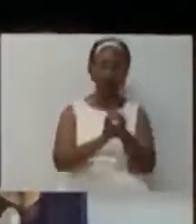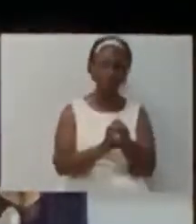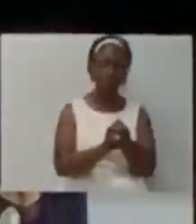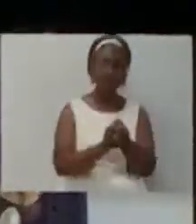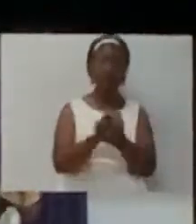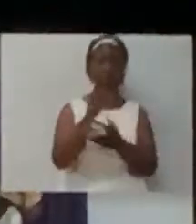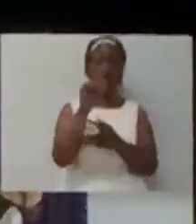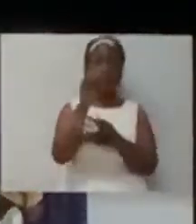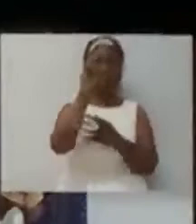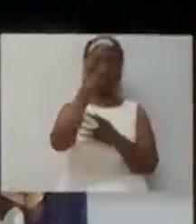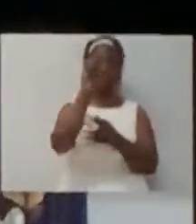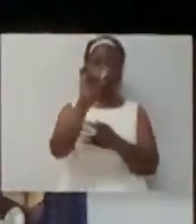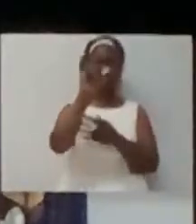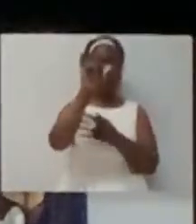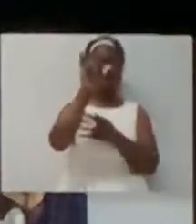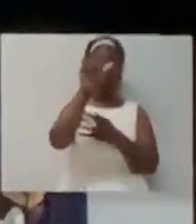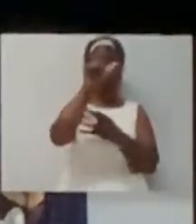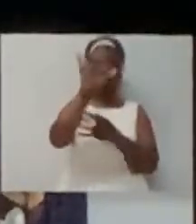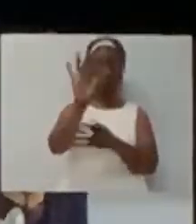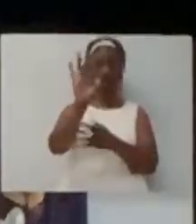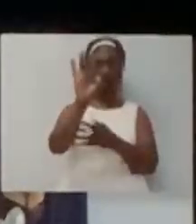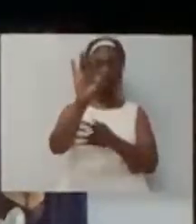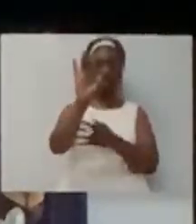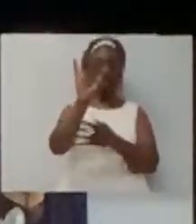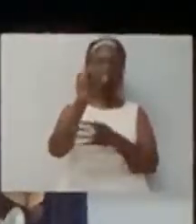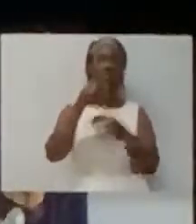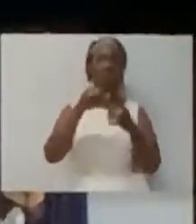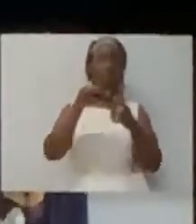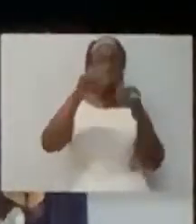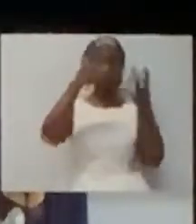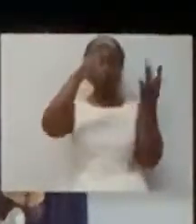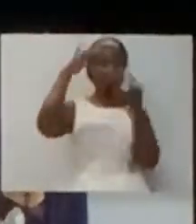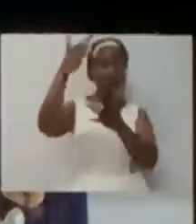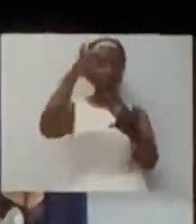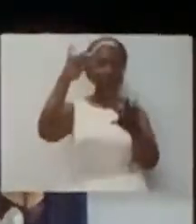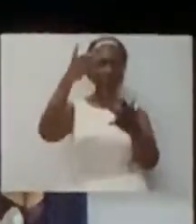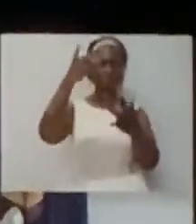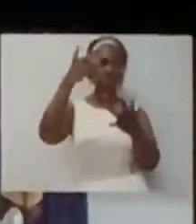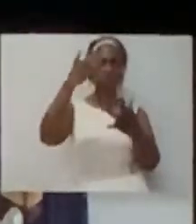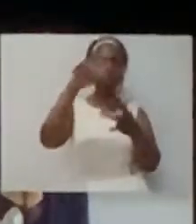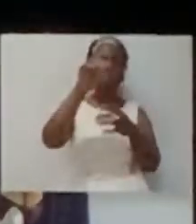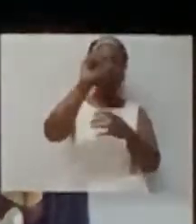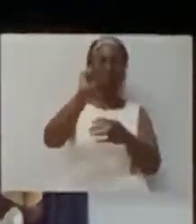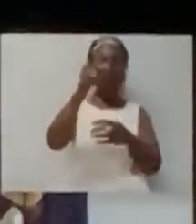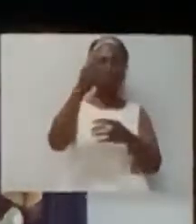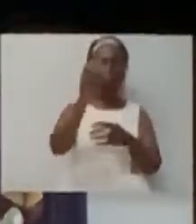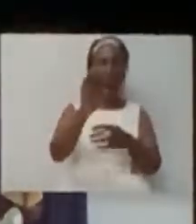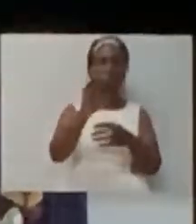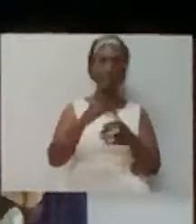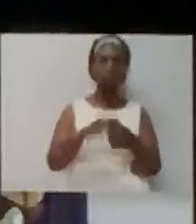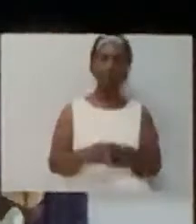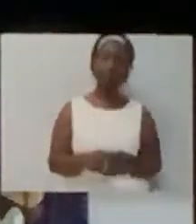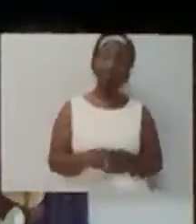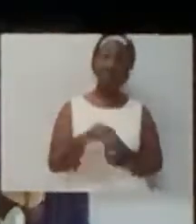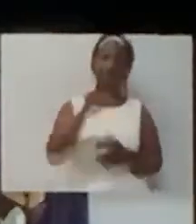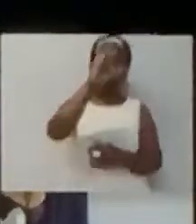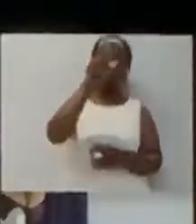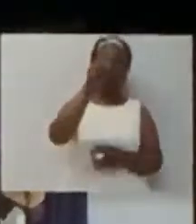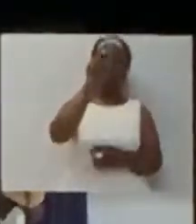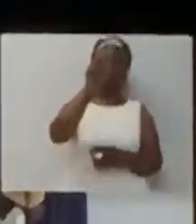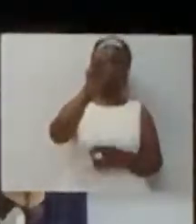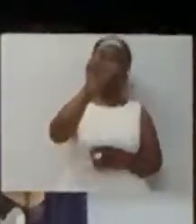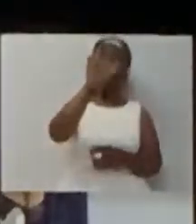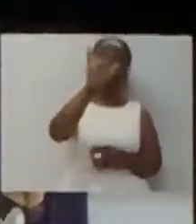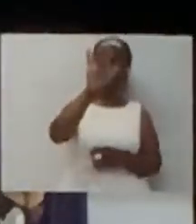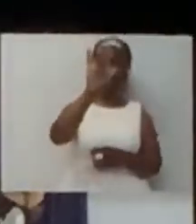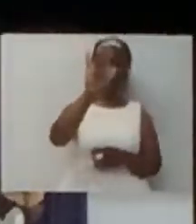May 29th, tornado in South Glens Falls. June 25th, graduation in a